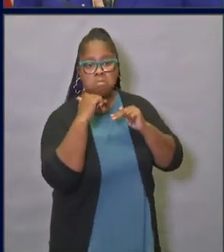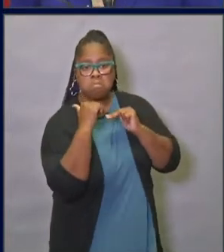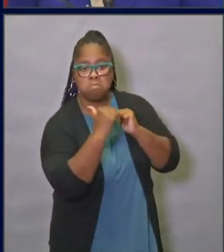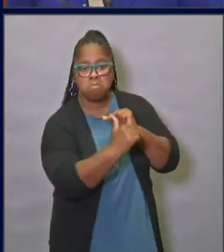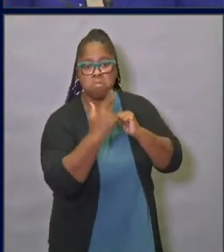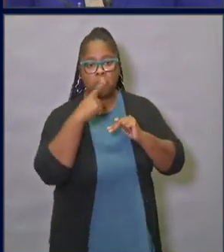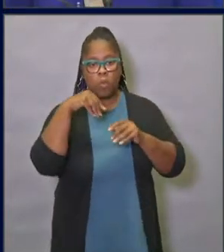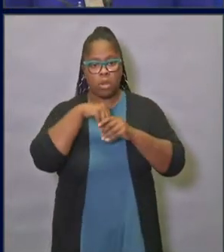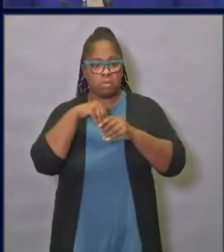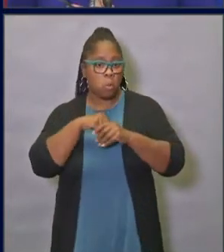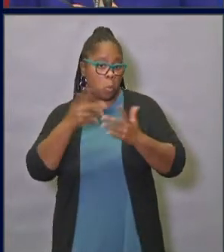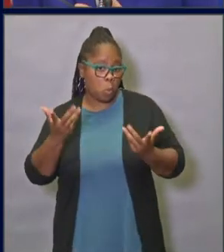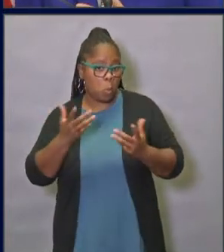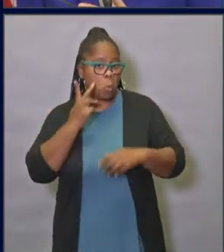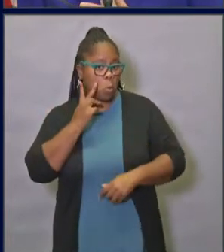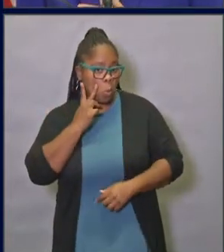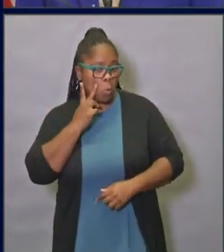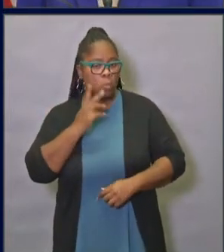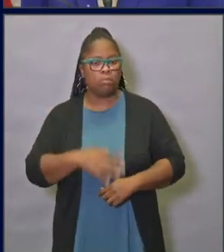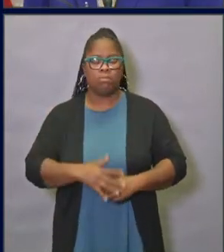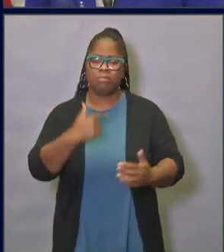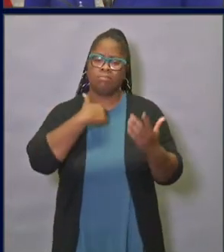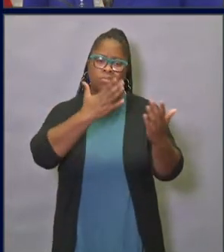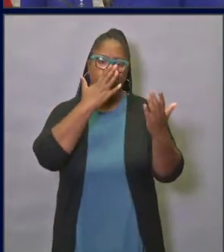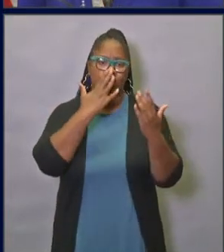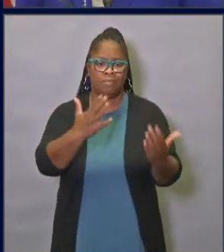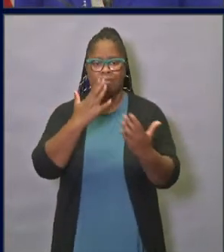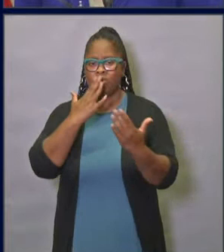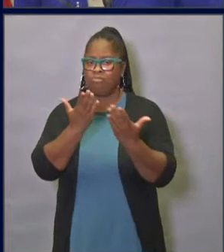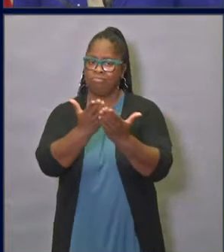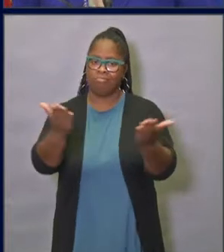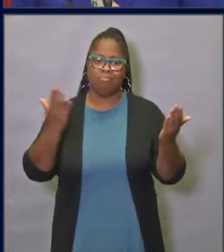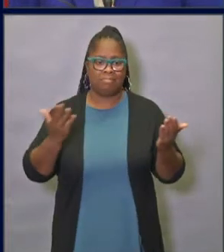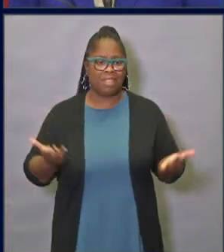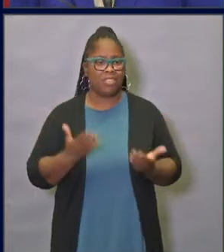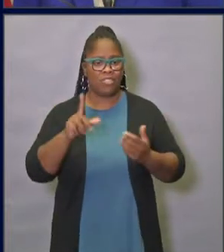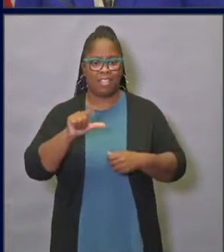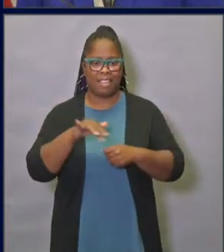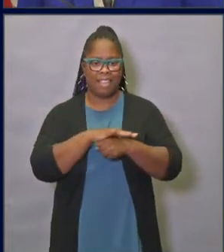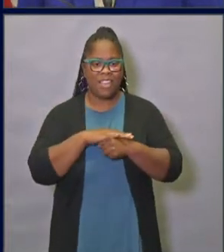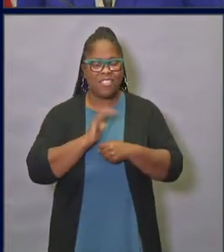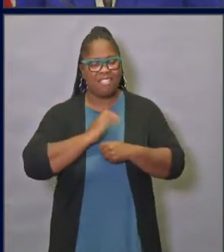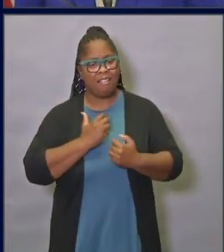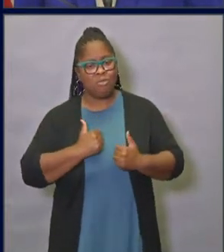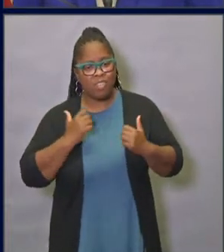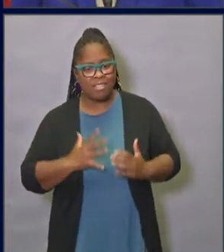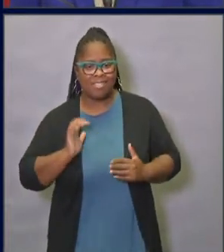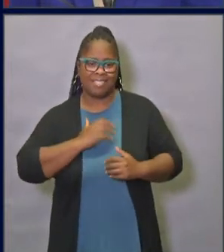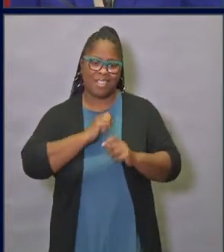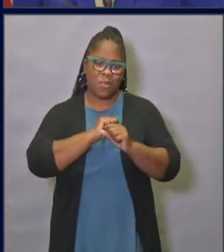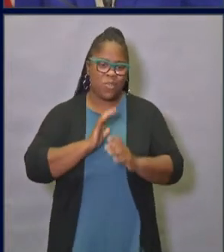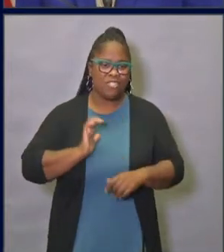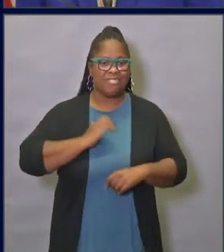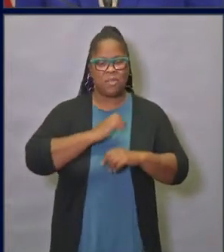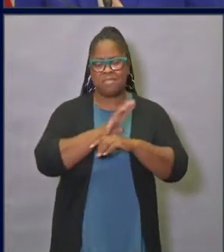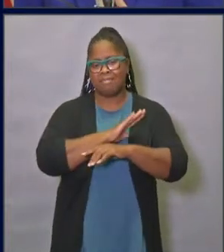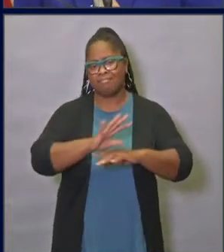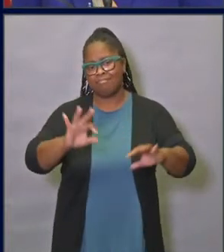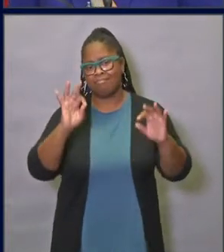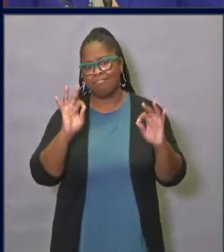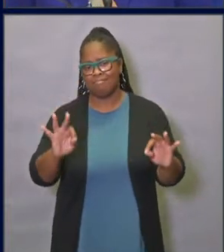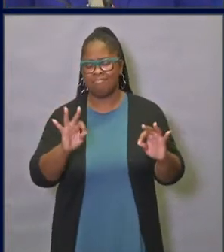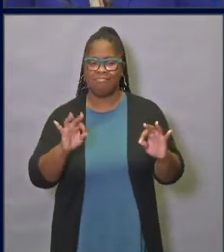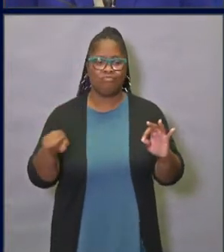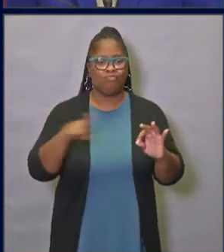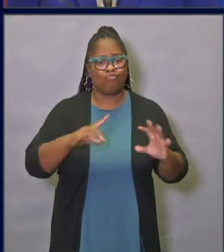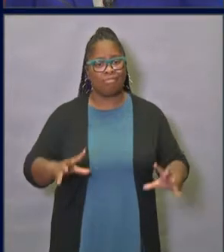indoor operations. I'm so grateful to everyone here in the county, our residents, our workers, and our businesses who have